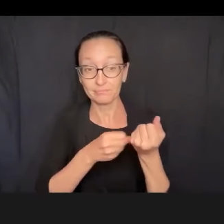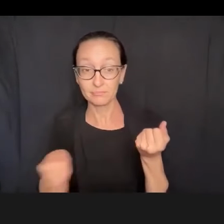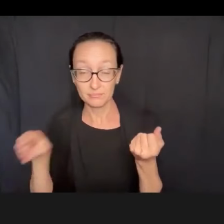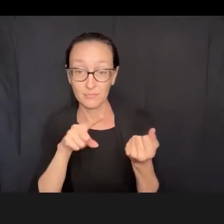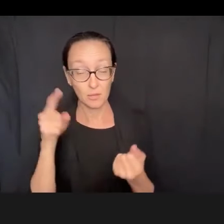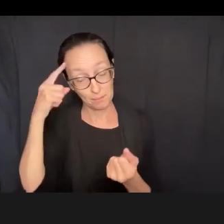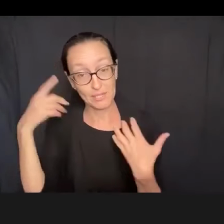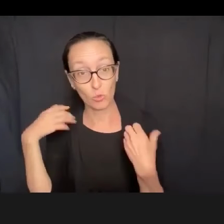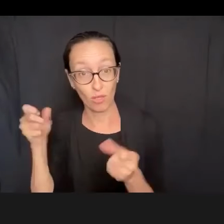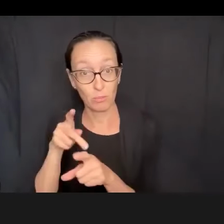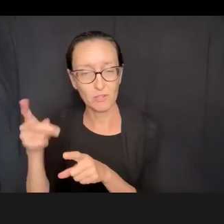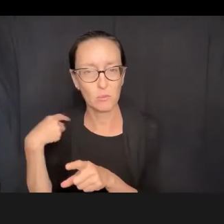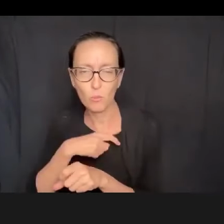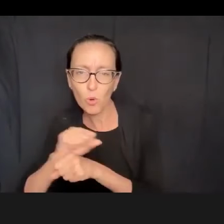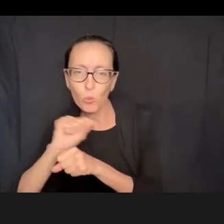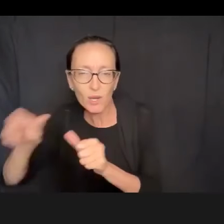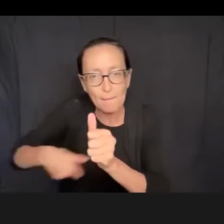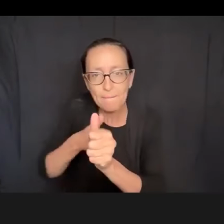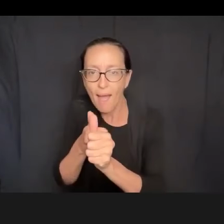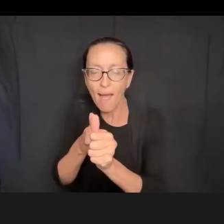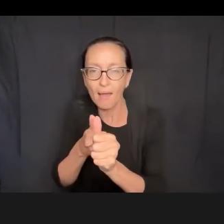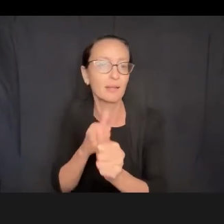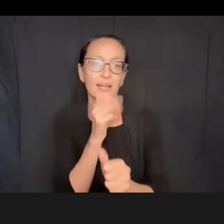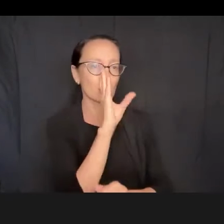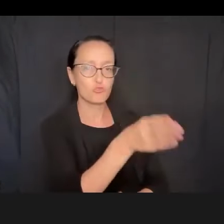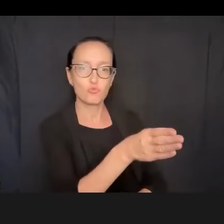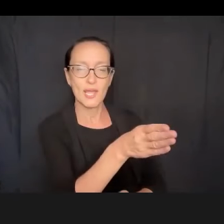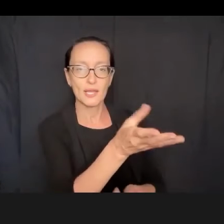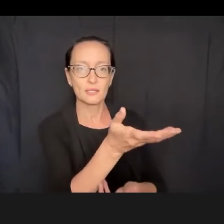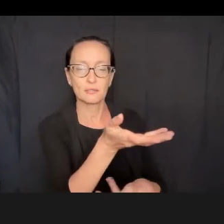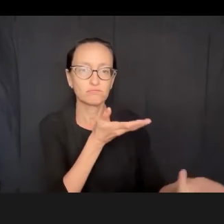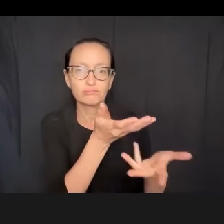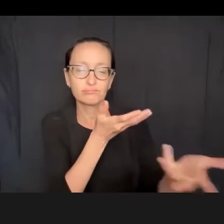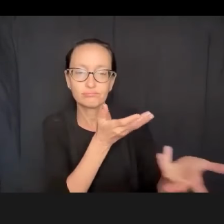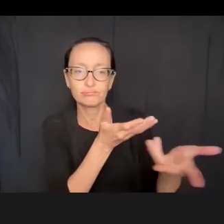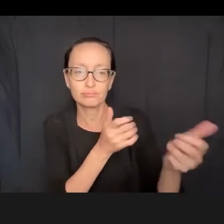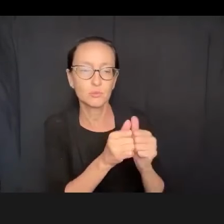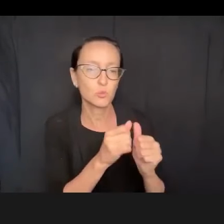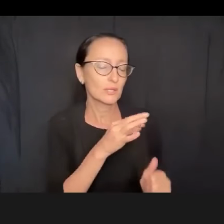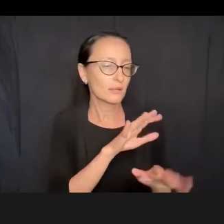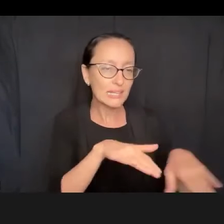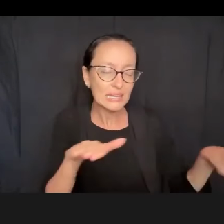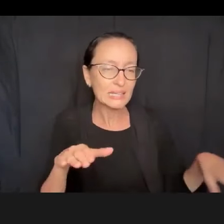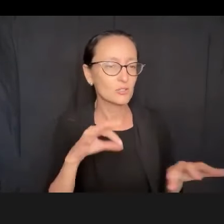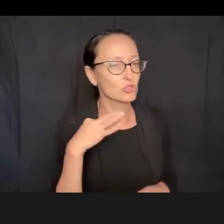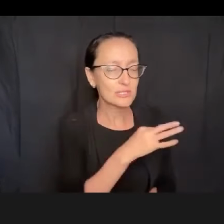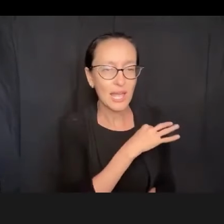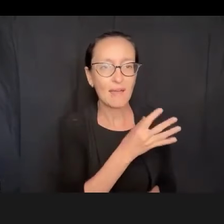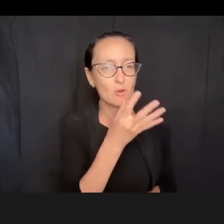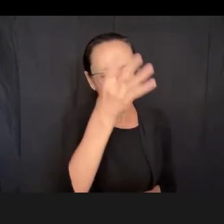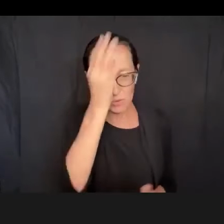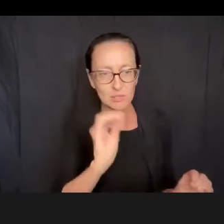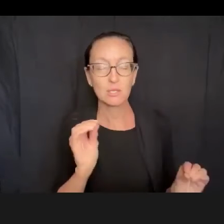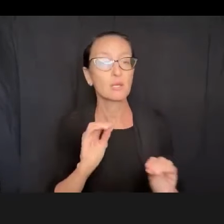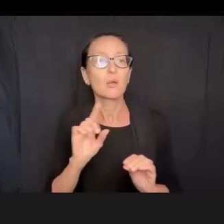behind the scenes. We're not doing any direct engagement with our student, staff, or parents. What we're making sure is that they are getting reconnected